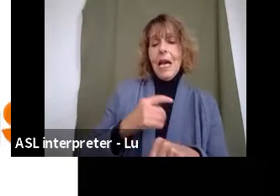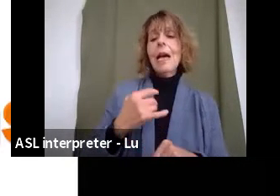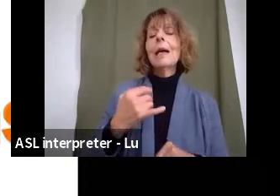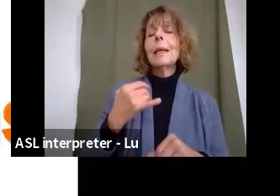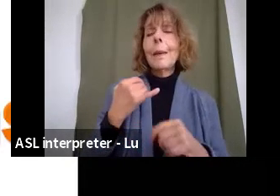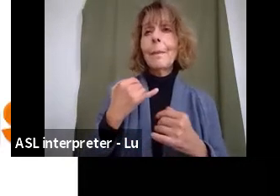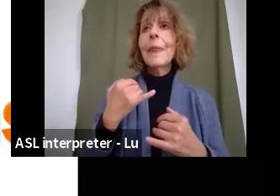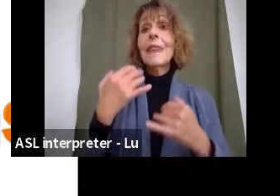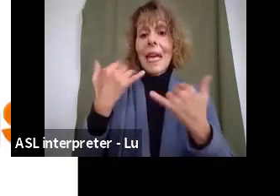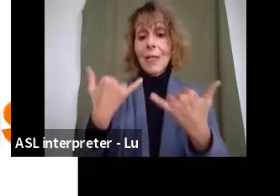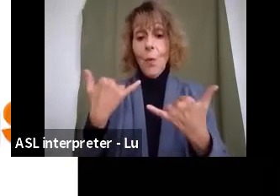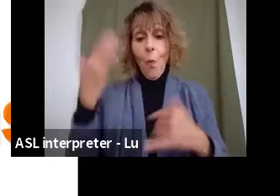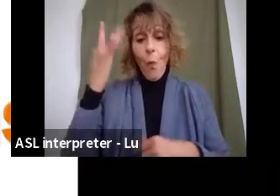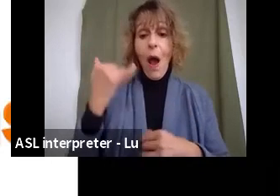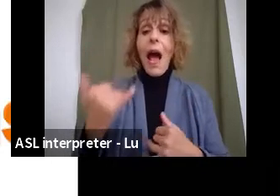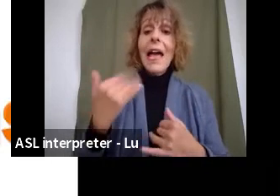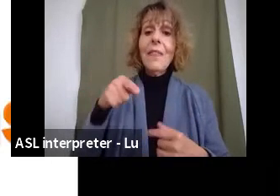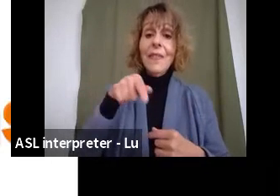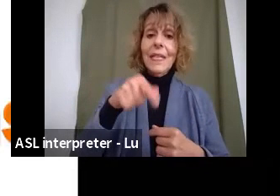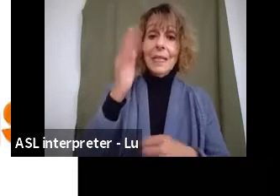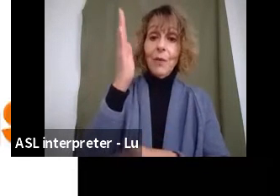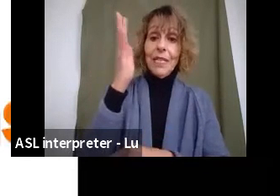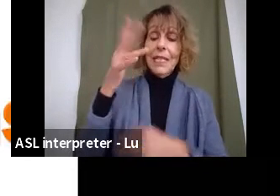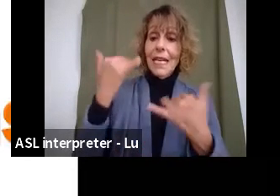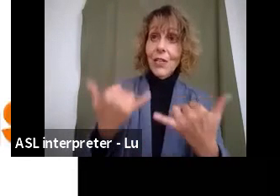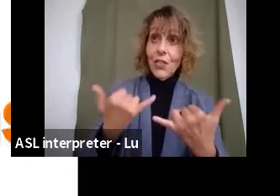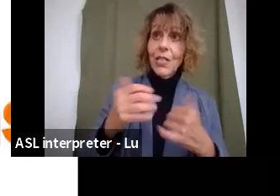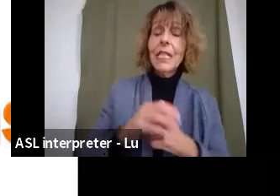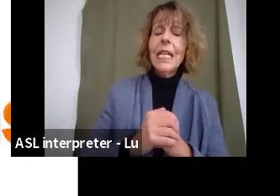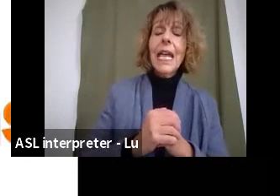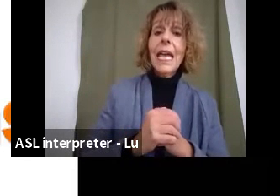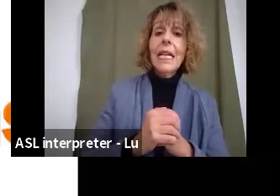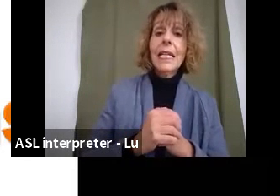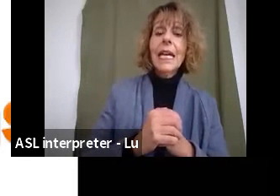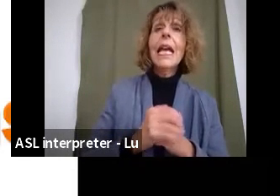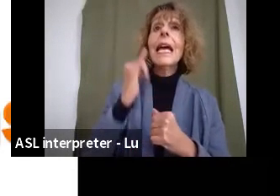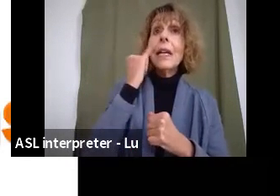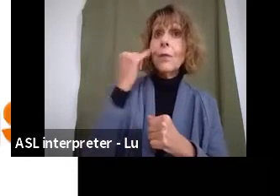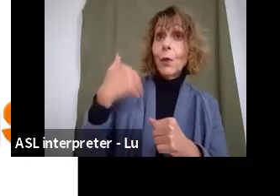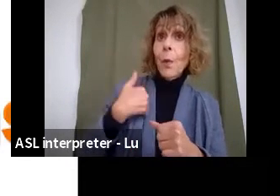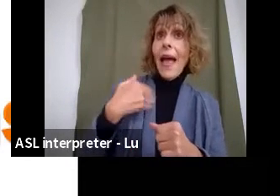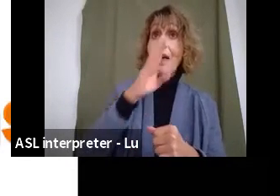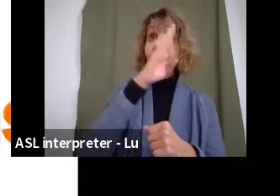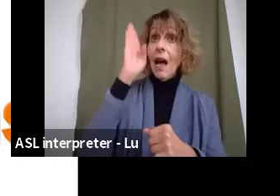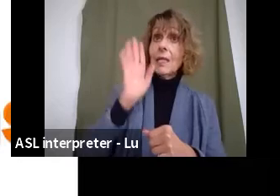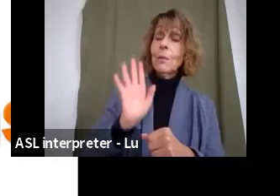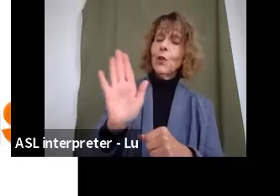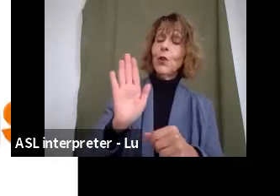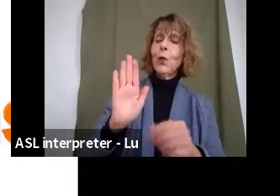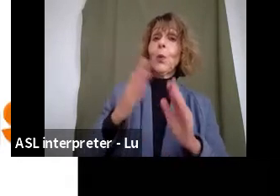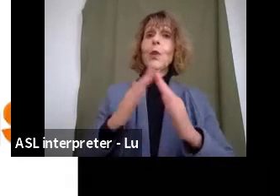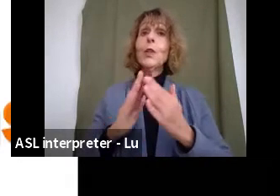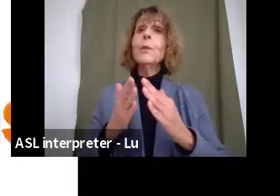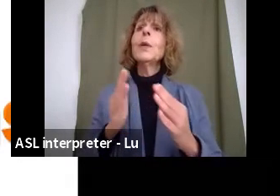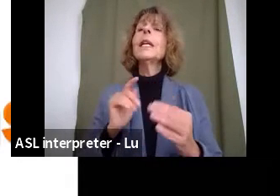and medical care providers in your community, probably going to want to contact them, find out, maybe who the patient